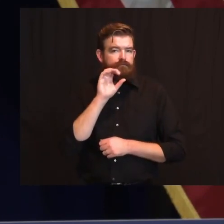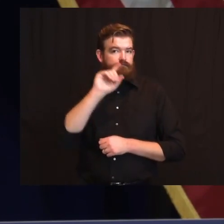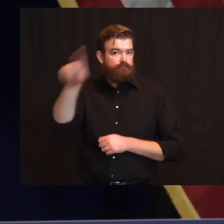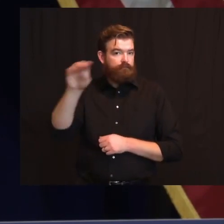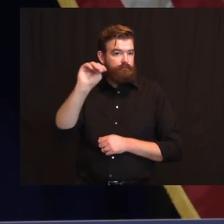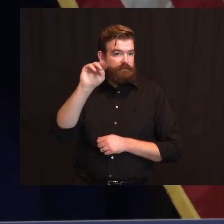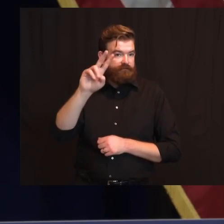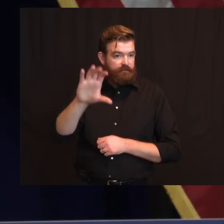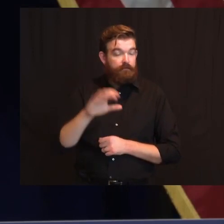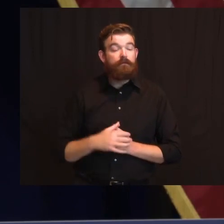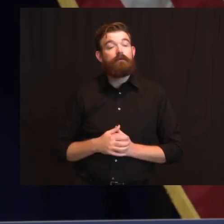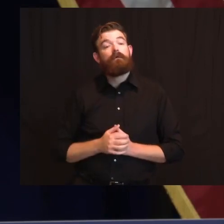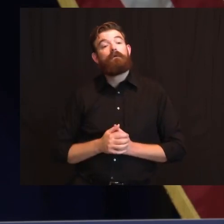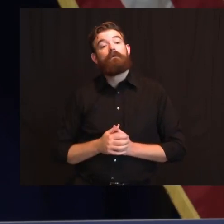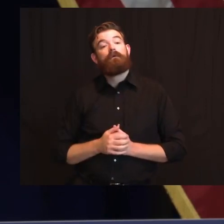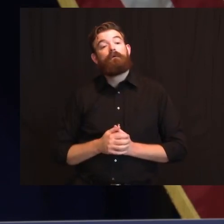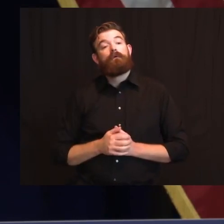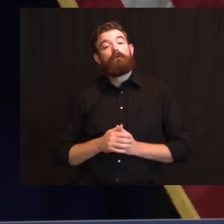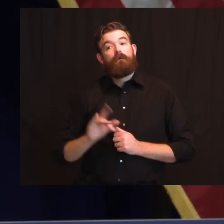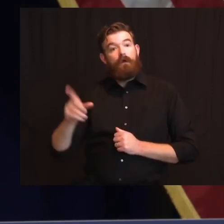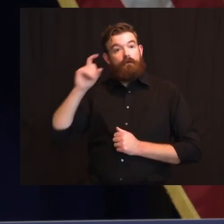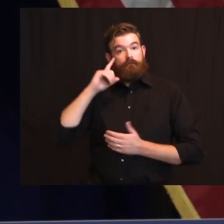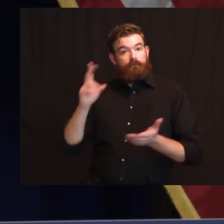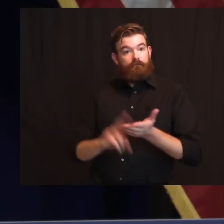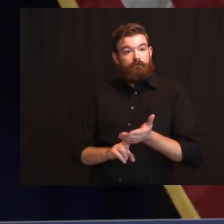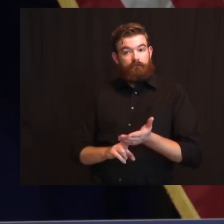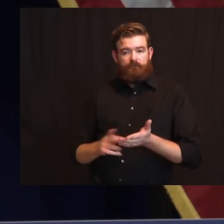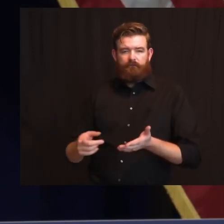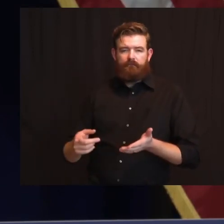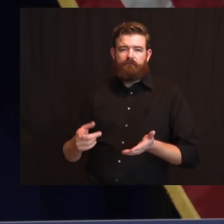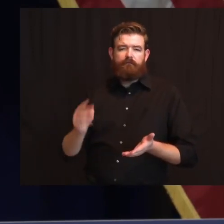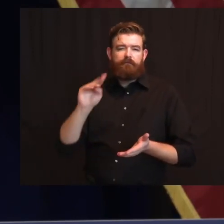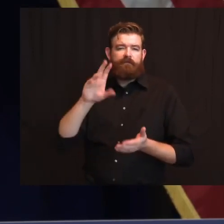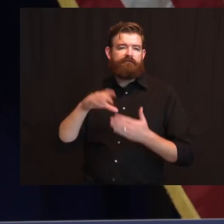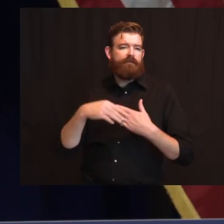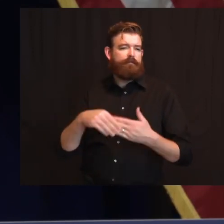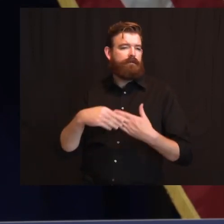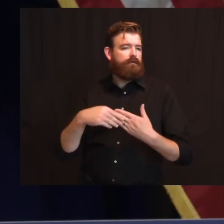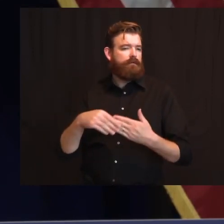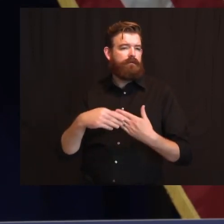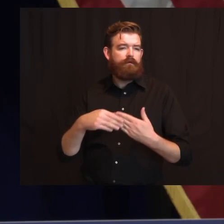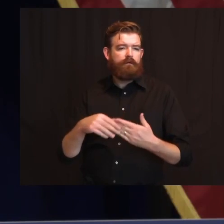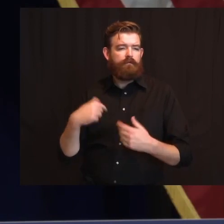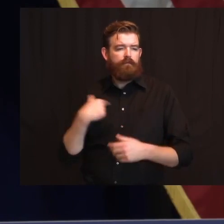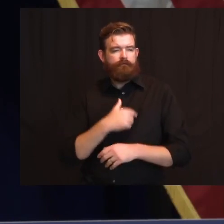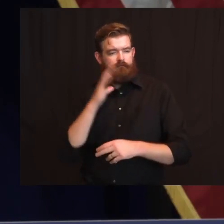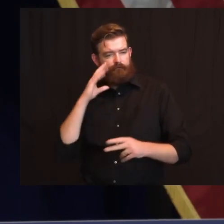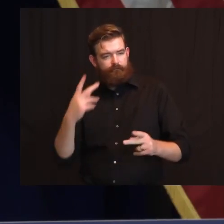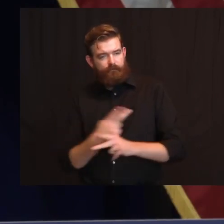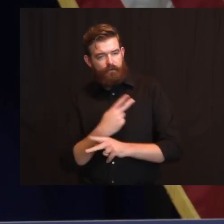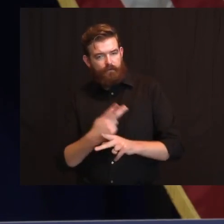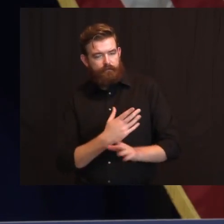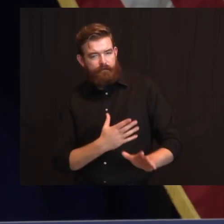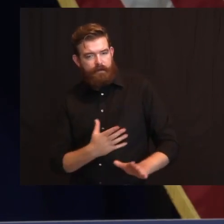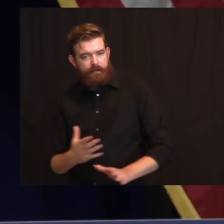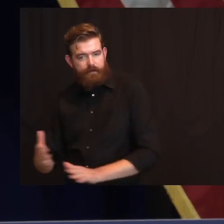in the bill for how we set that up. We'll be rolling out a plan in the coming days, but right now we're looking